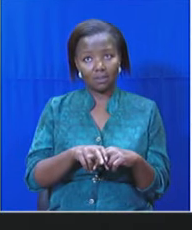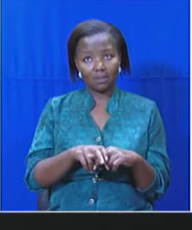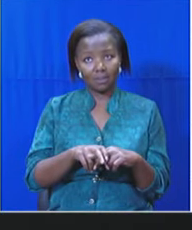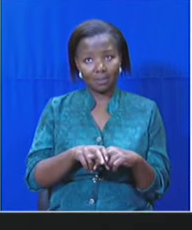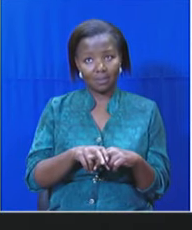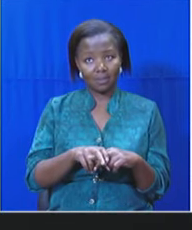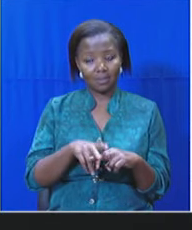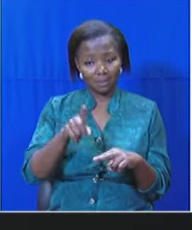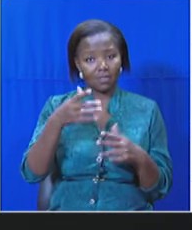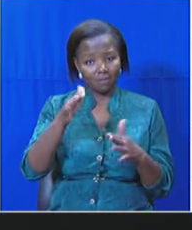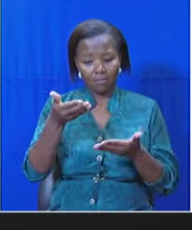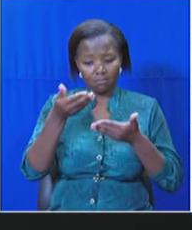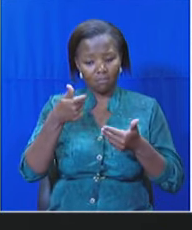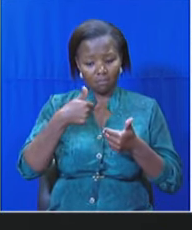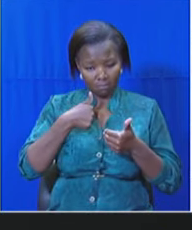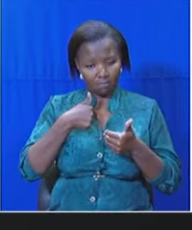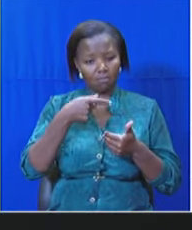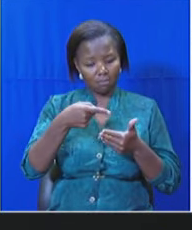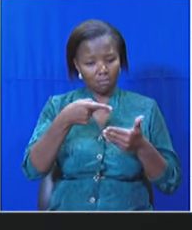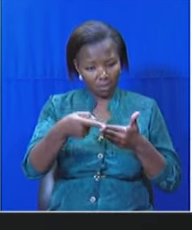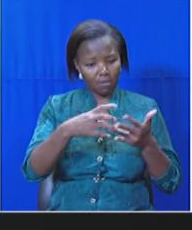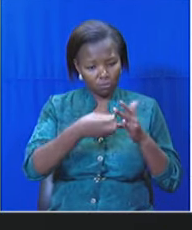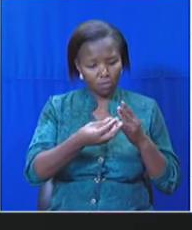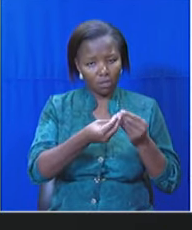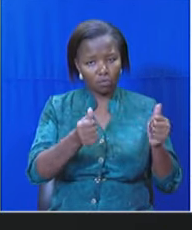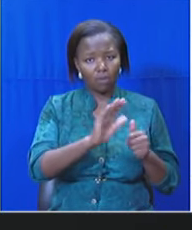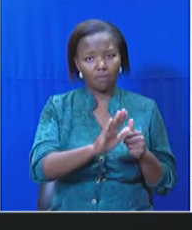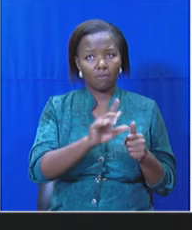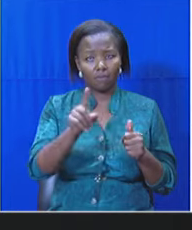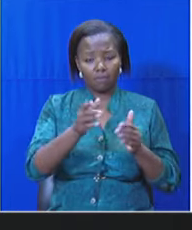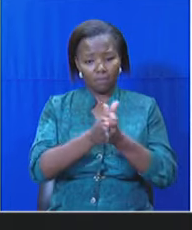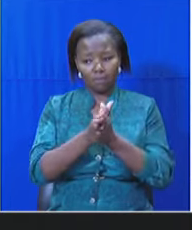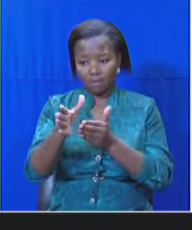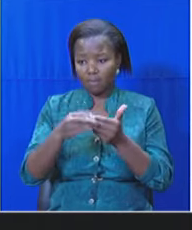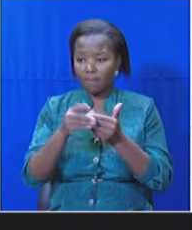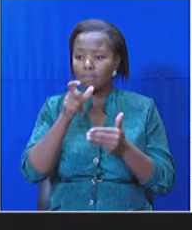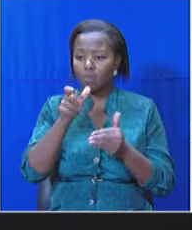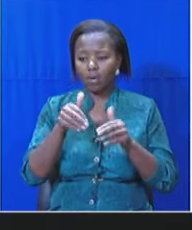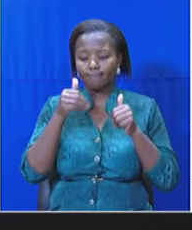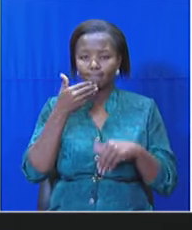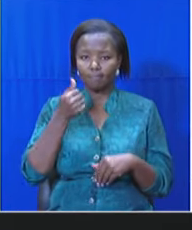You've referred the matter to me. I'm dealing with it. Honorable member, can you withdraw?